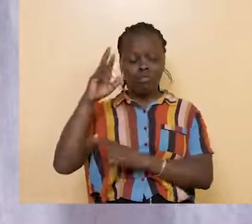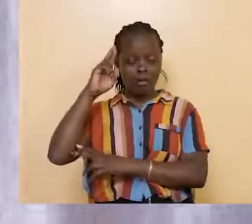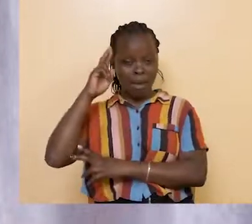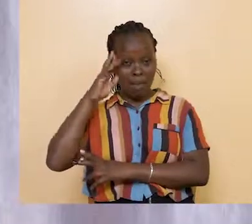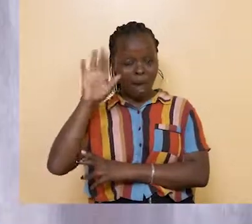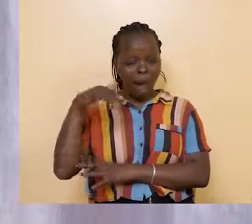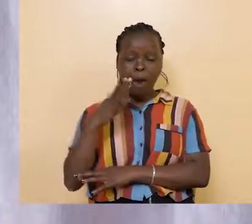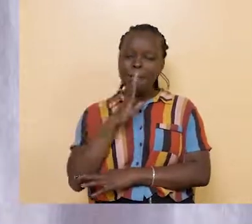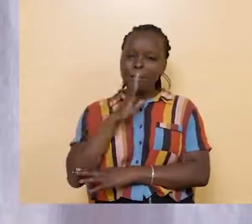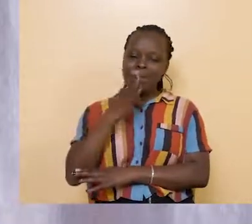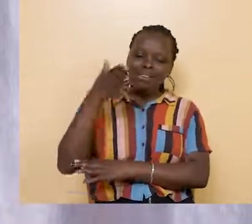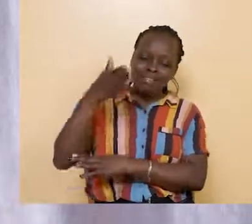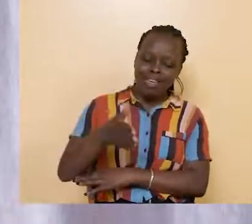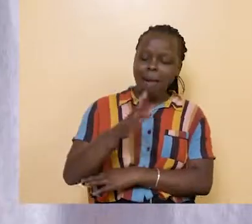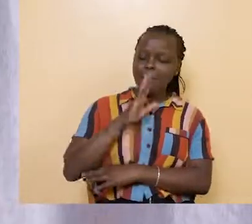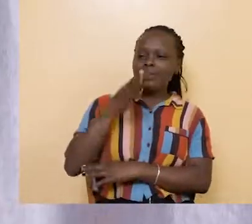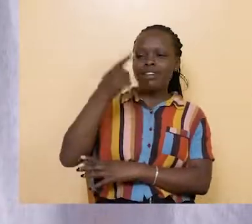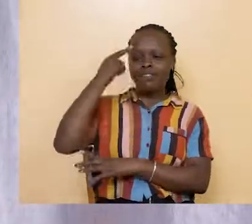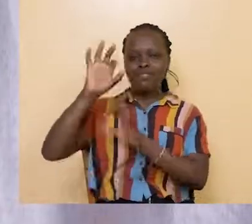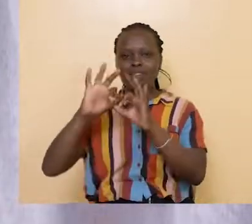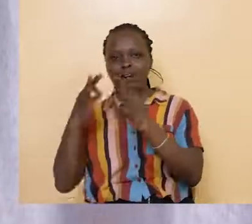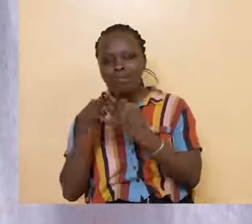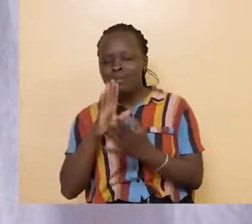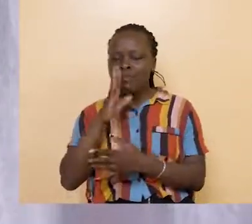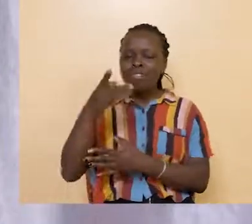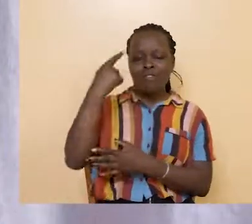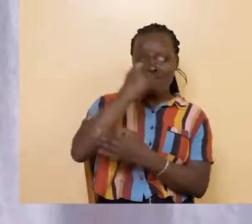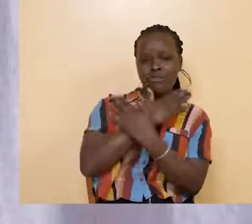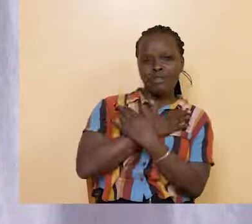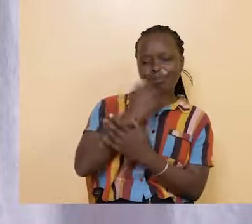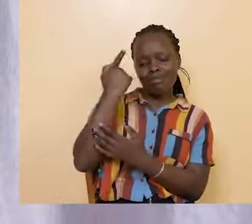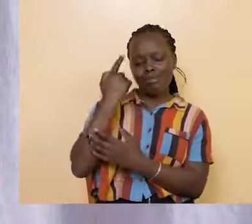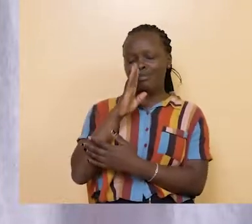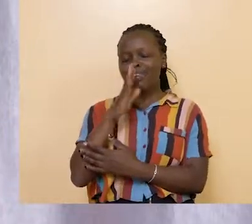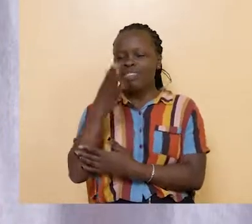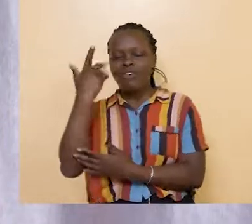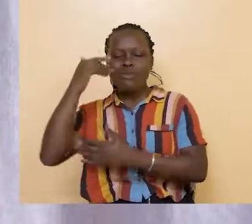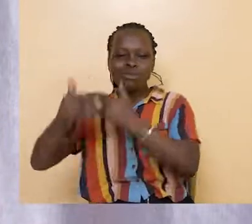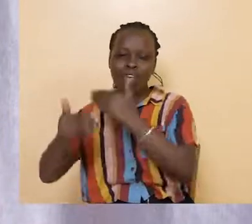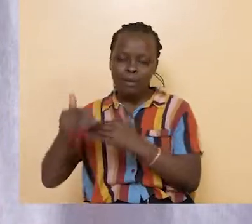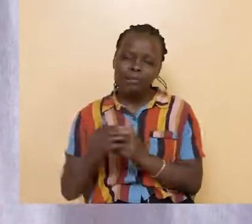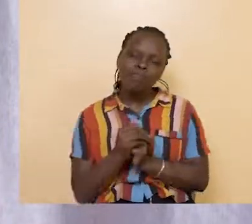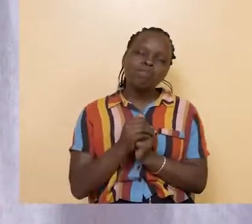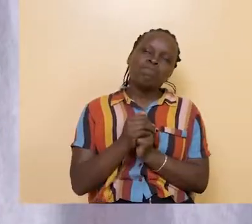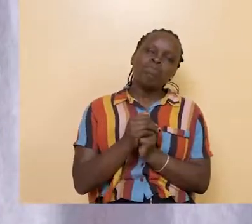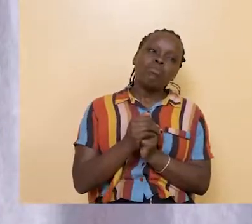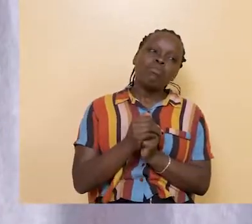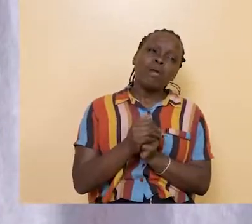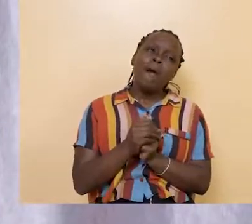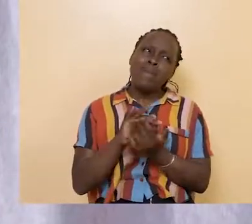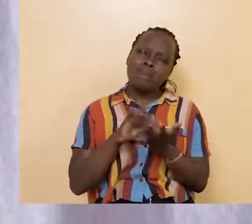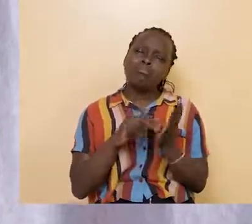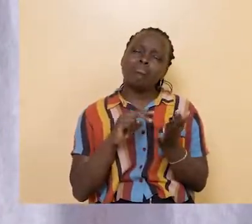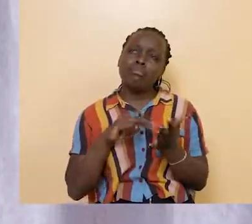about last Sunday, the presence, the physical presence that makes all the difference. And so while technology